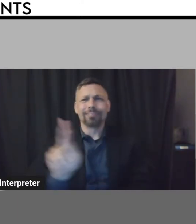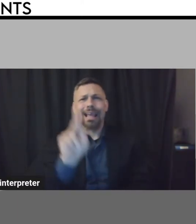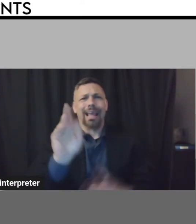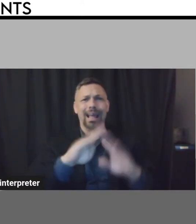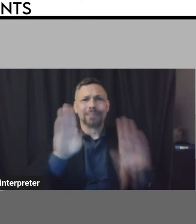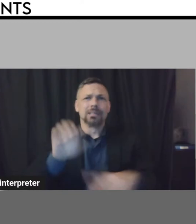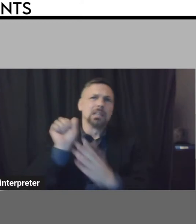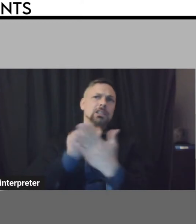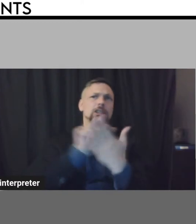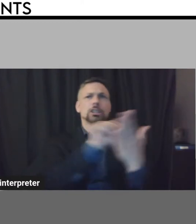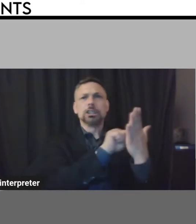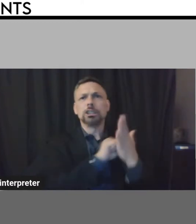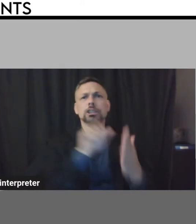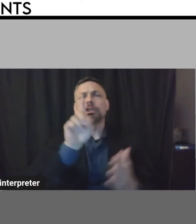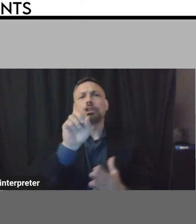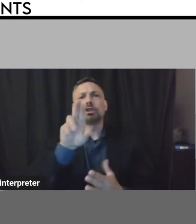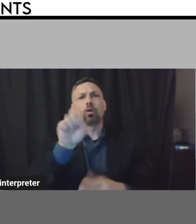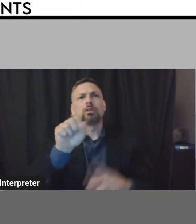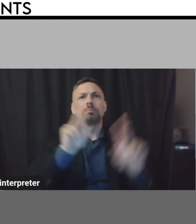right.